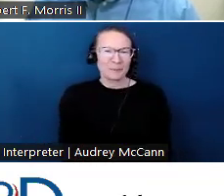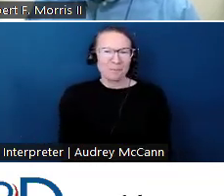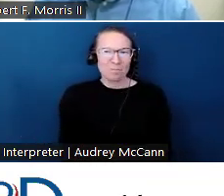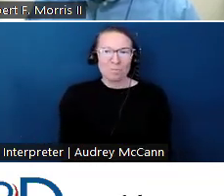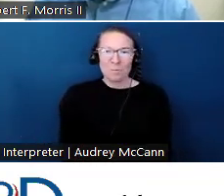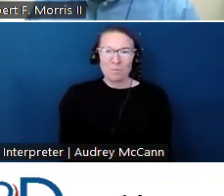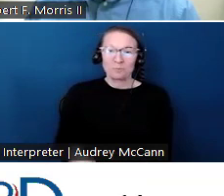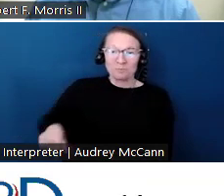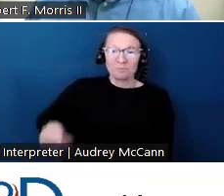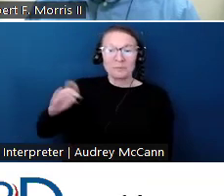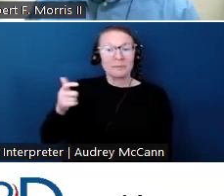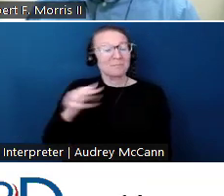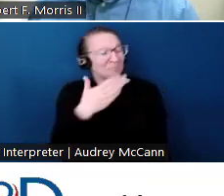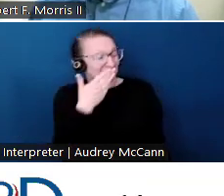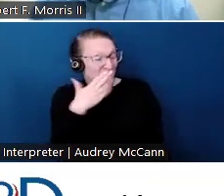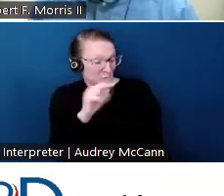Thanks, Robert. And Leah?